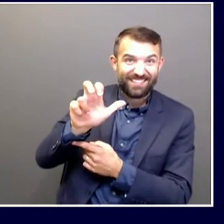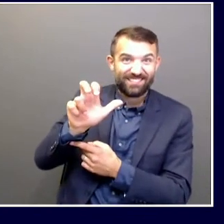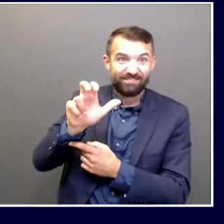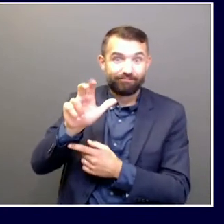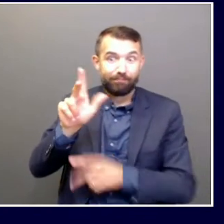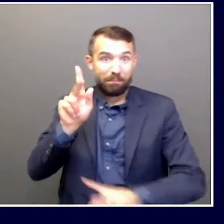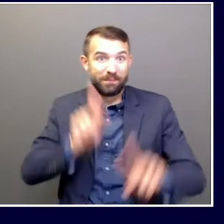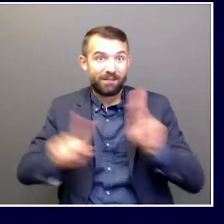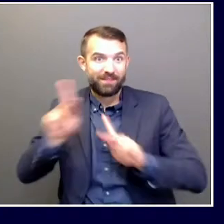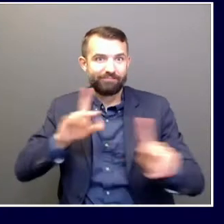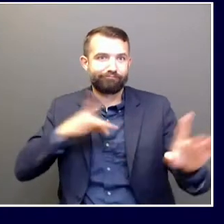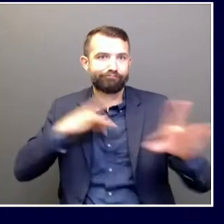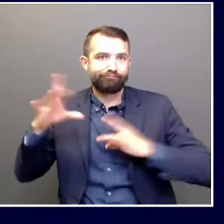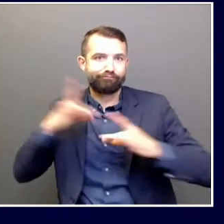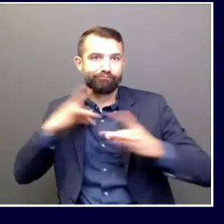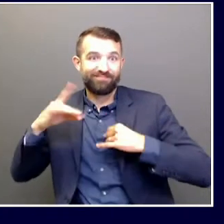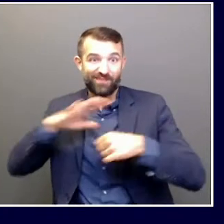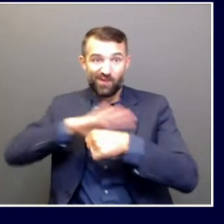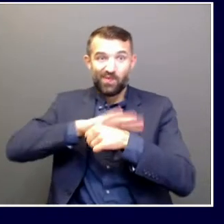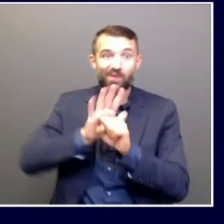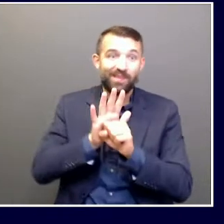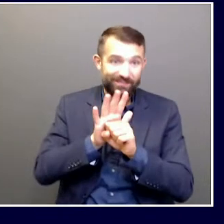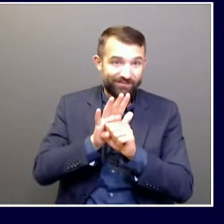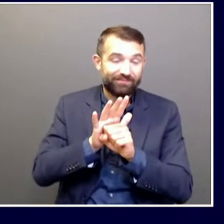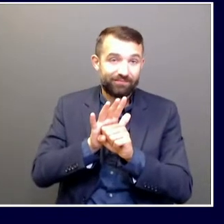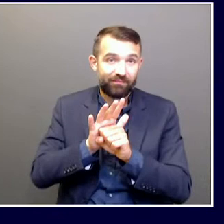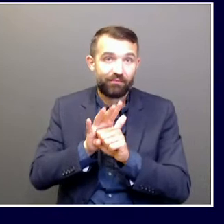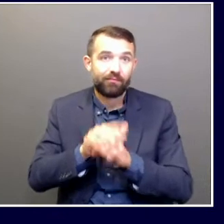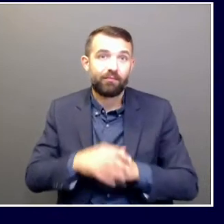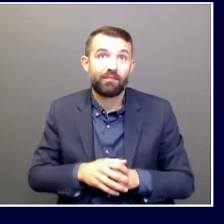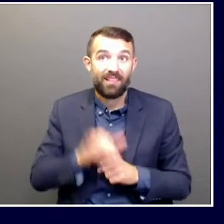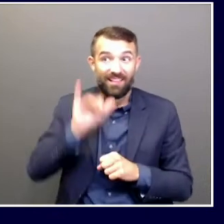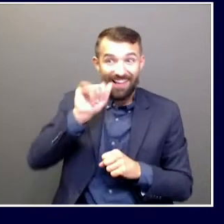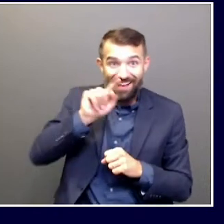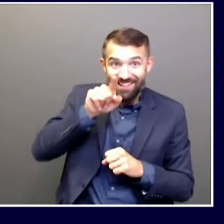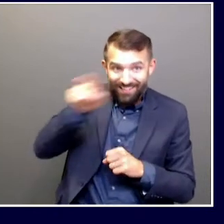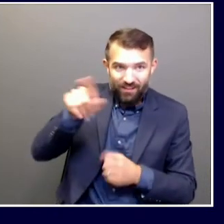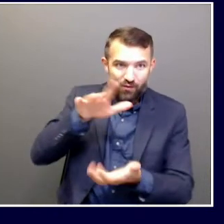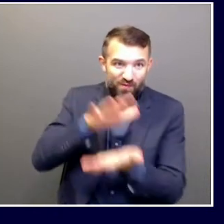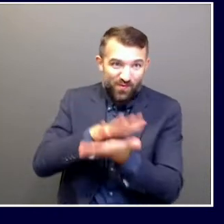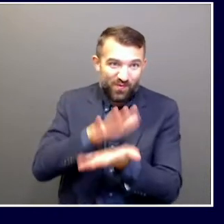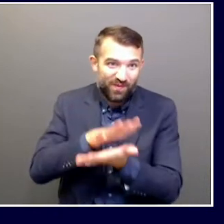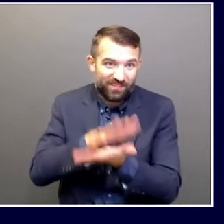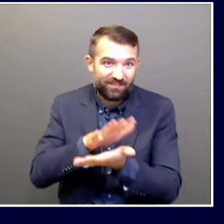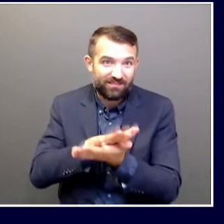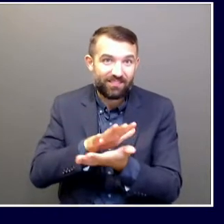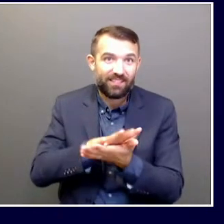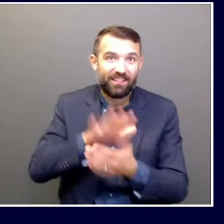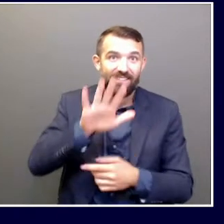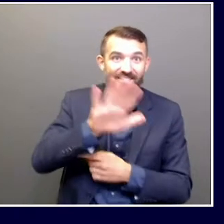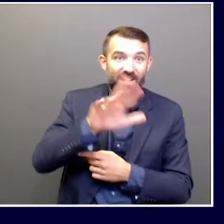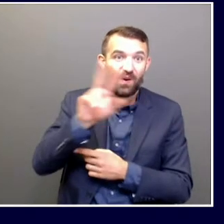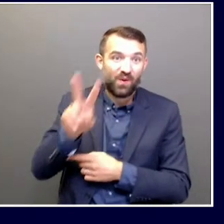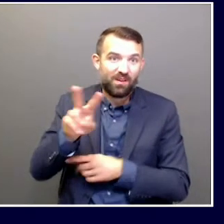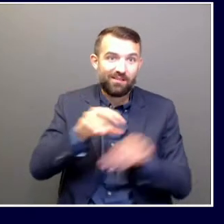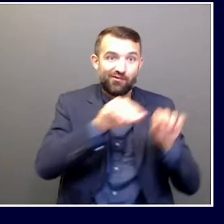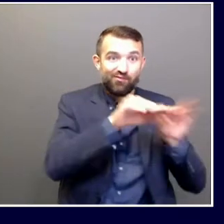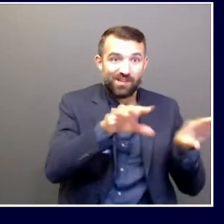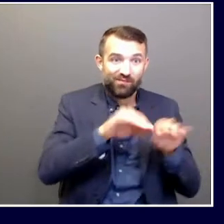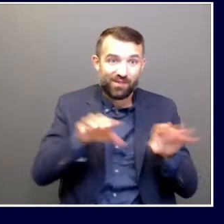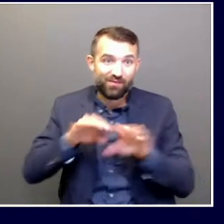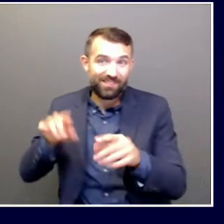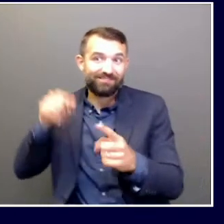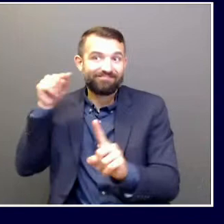1,390 cases, and 52 outbreaks were reported associated with Maine schools. These numbers continue